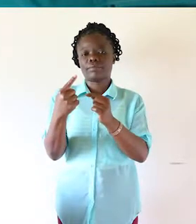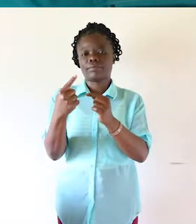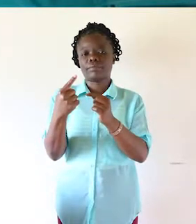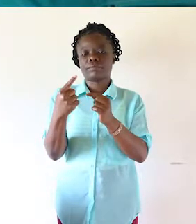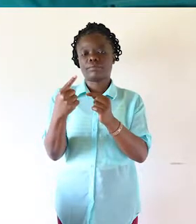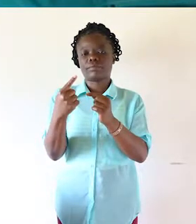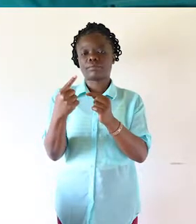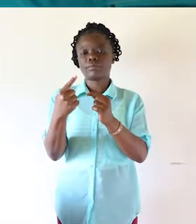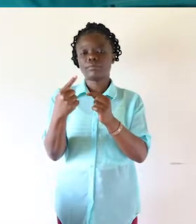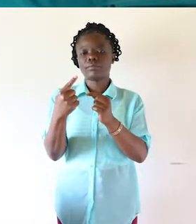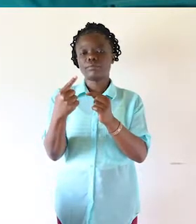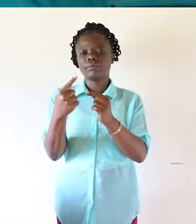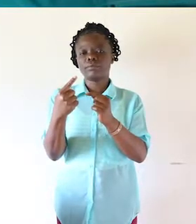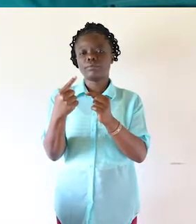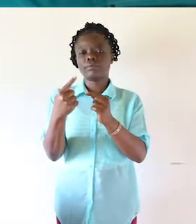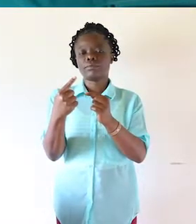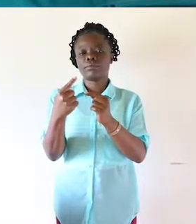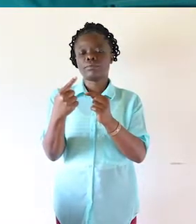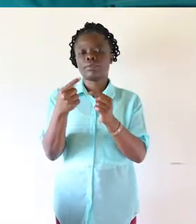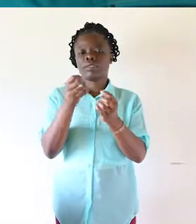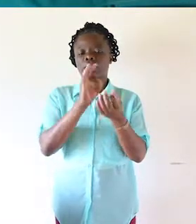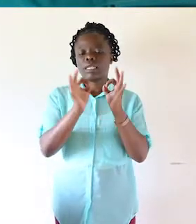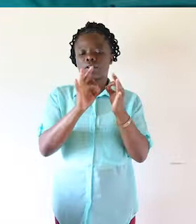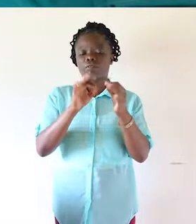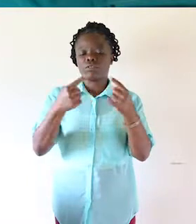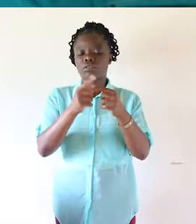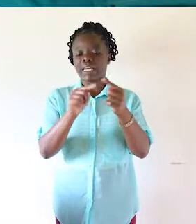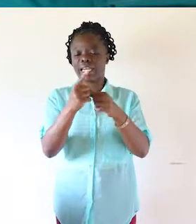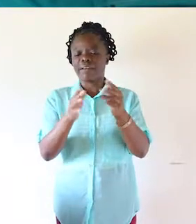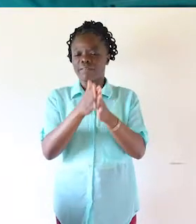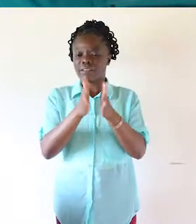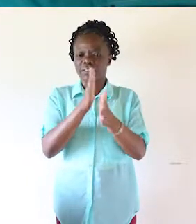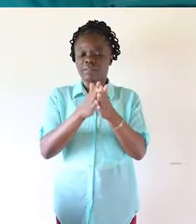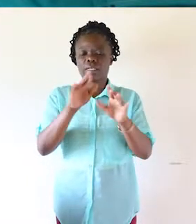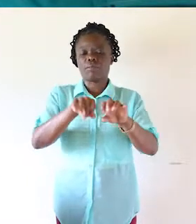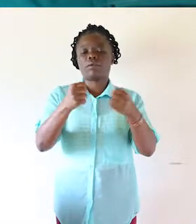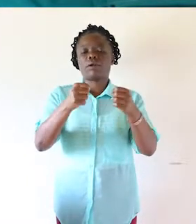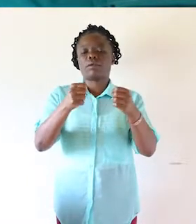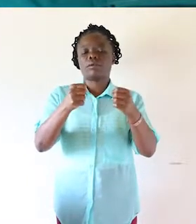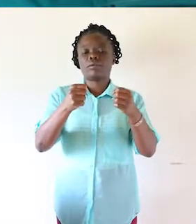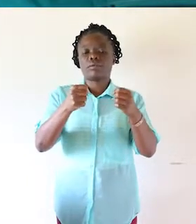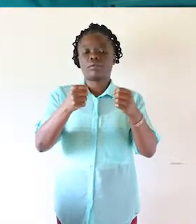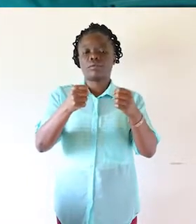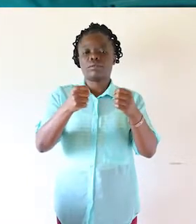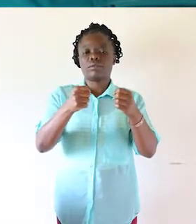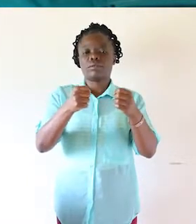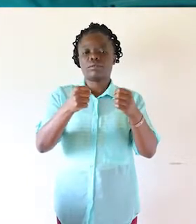Yeah. You need to break. If you thread faster, the thread will break.